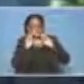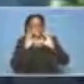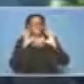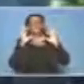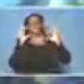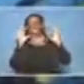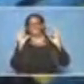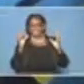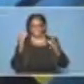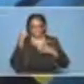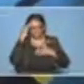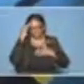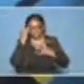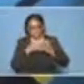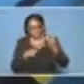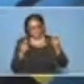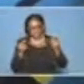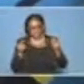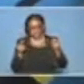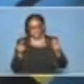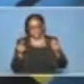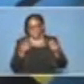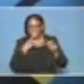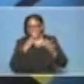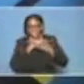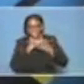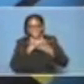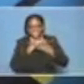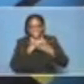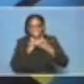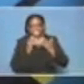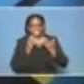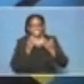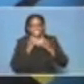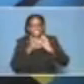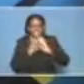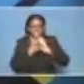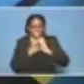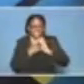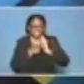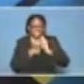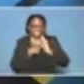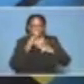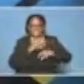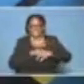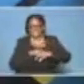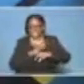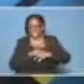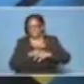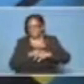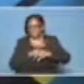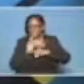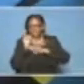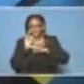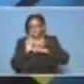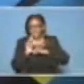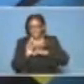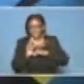that you see. Now, while this is just a soft launch to wet your palette, the designers are gearing up for a